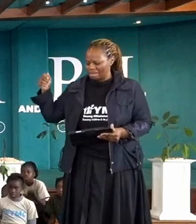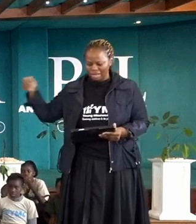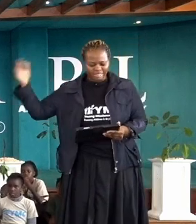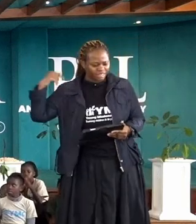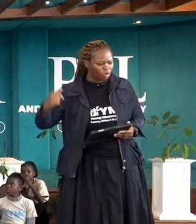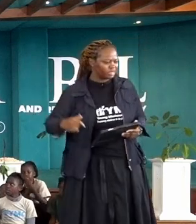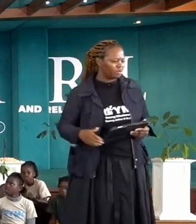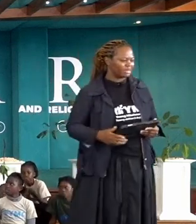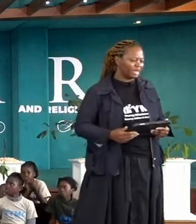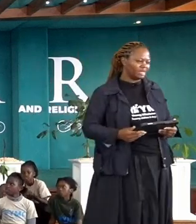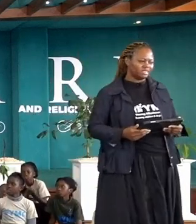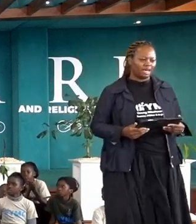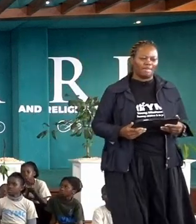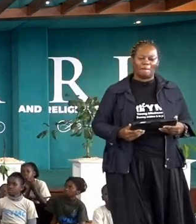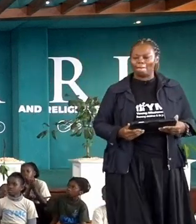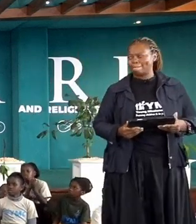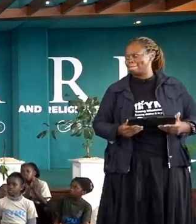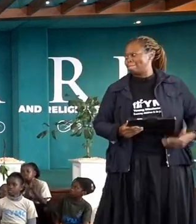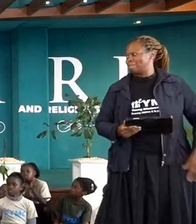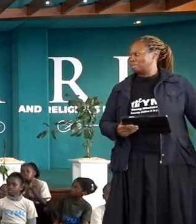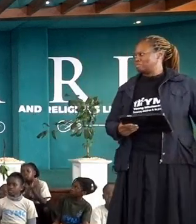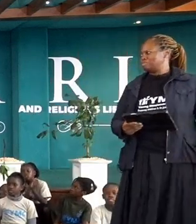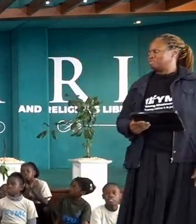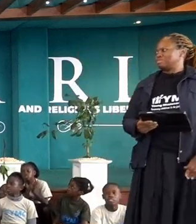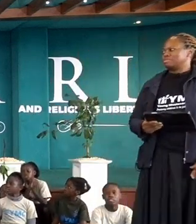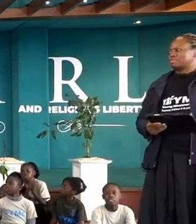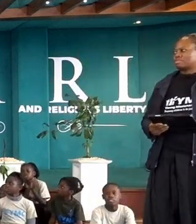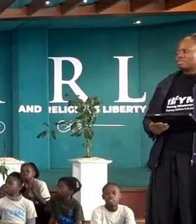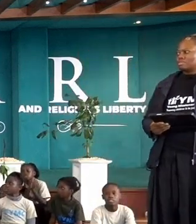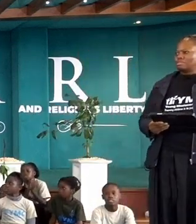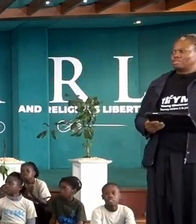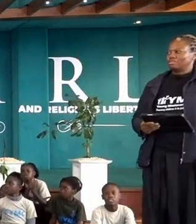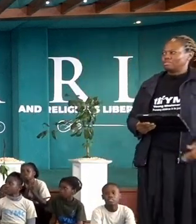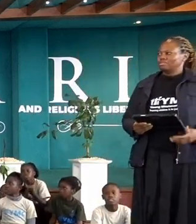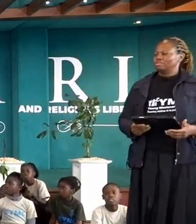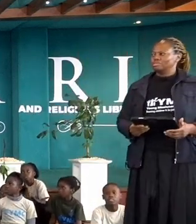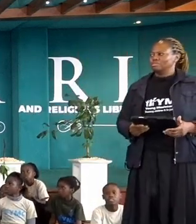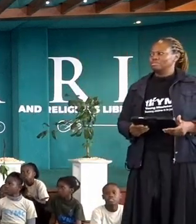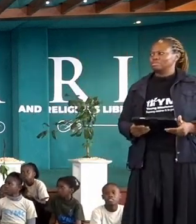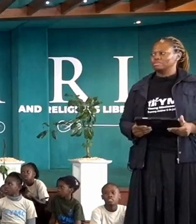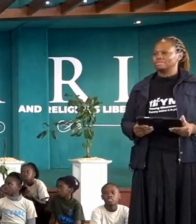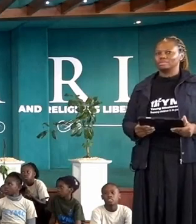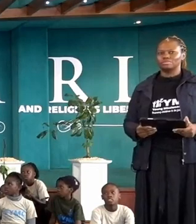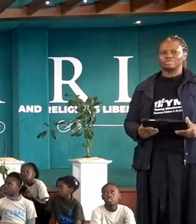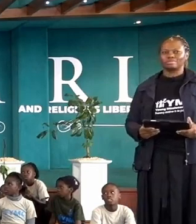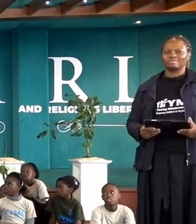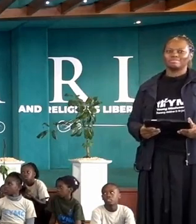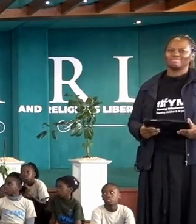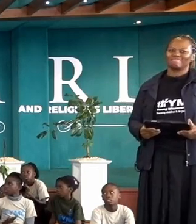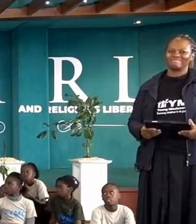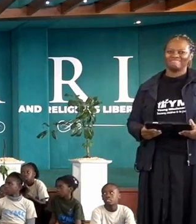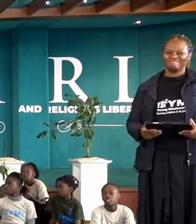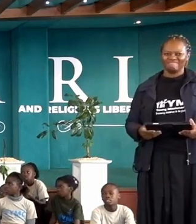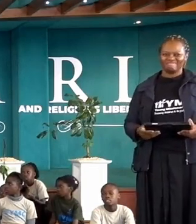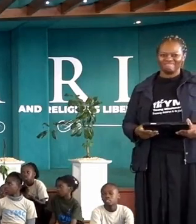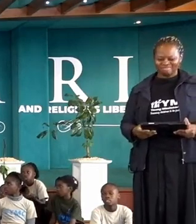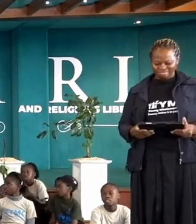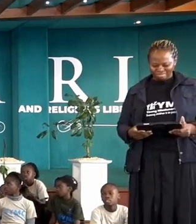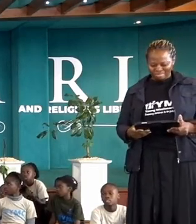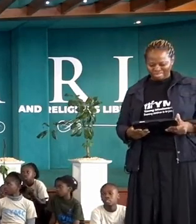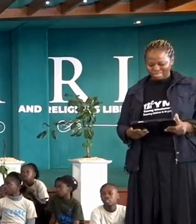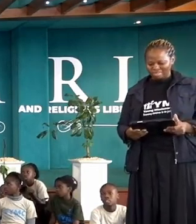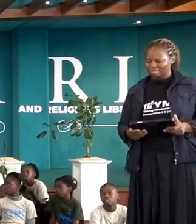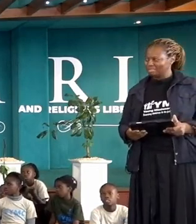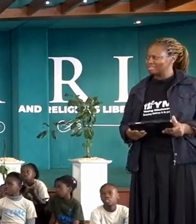of Babel. Let's see what they were telling each other. Oya ore joyete ginyumine. Oya ore. Wadhi gero